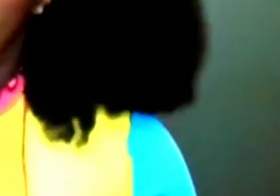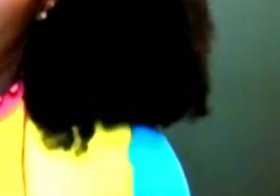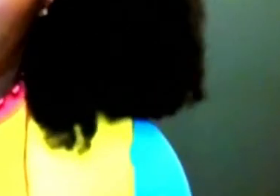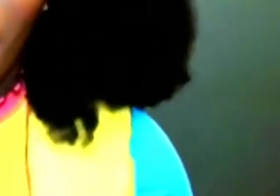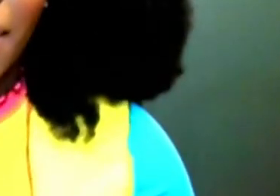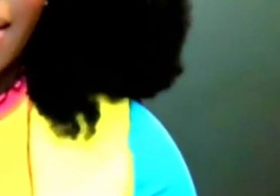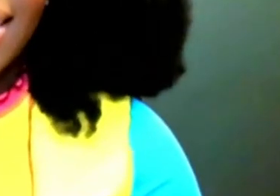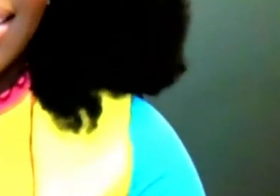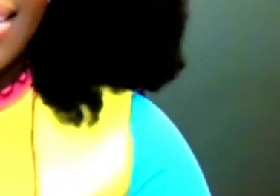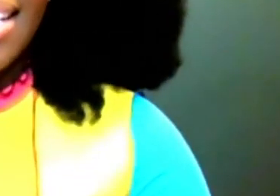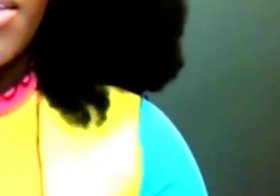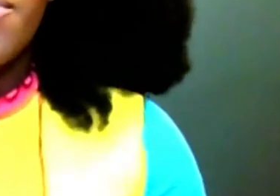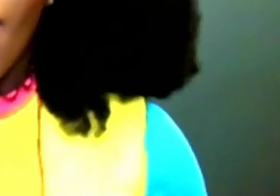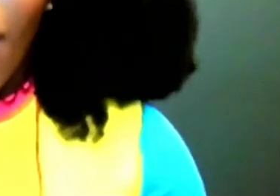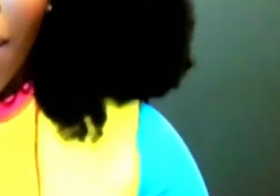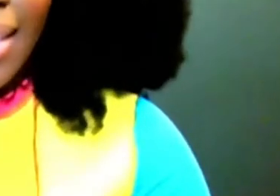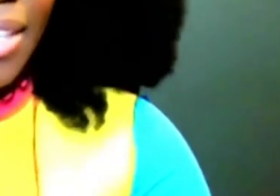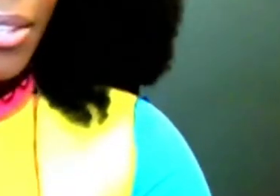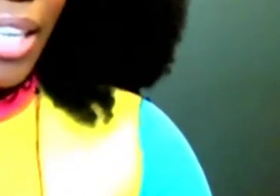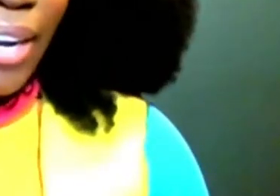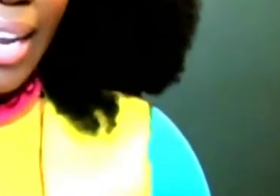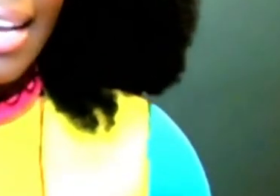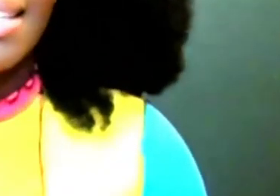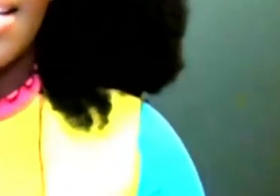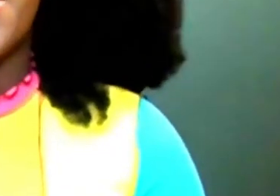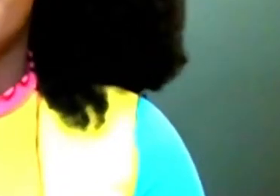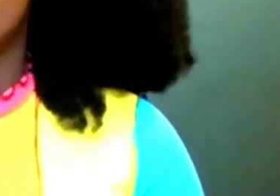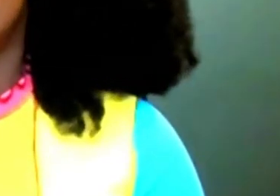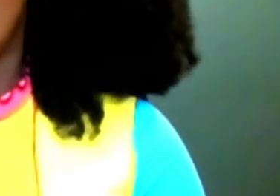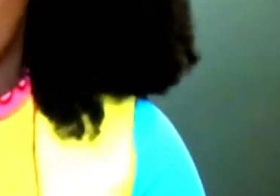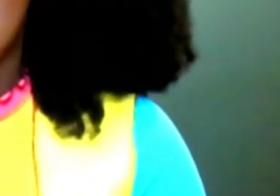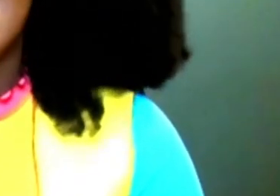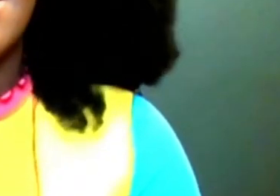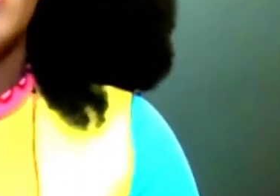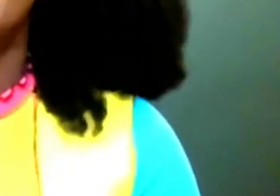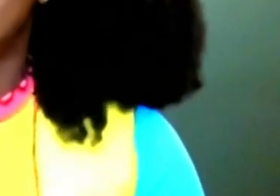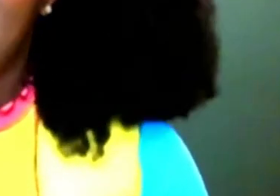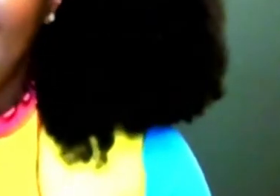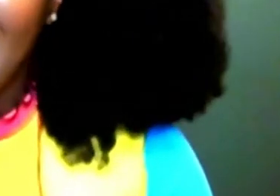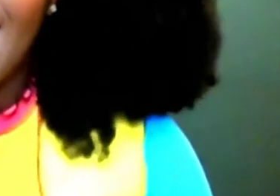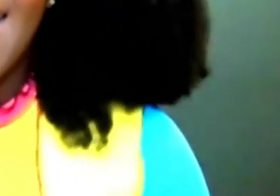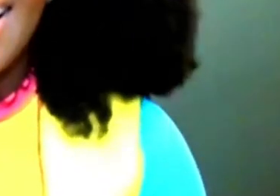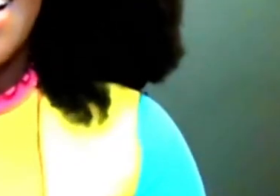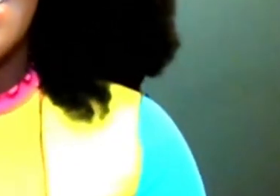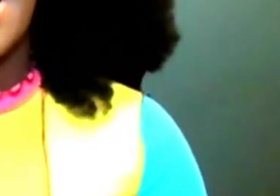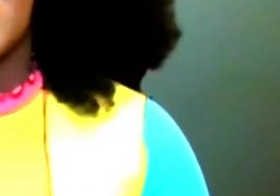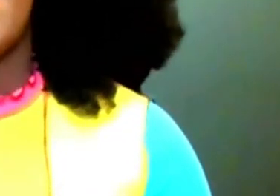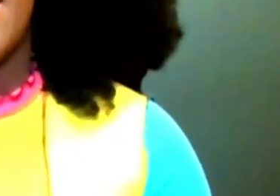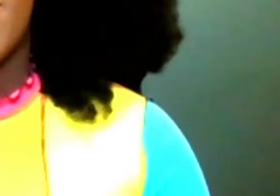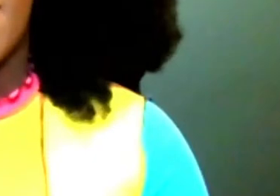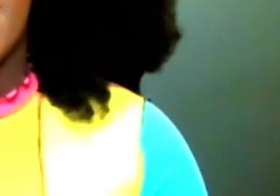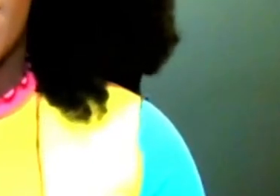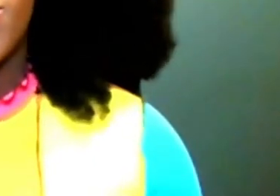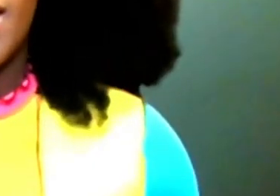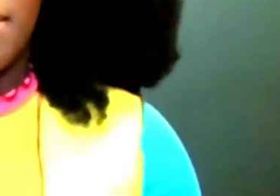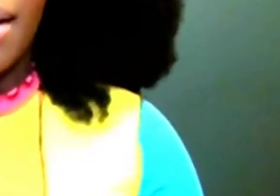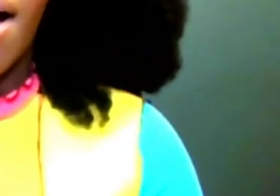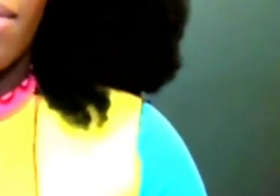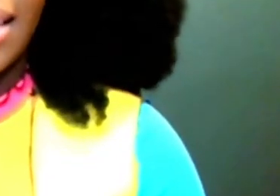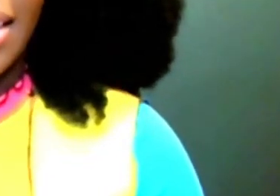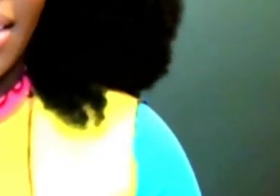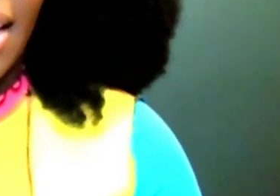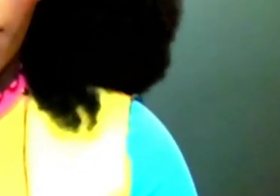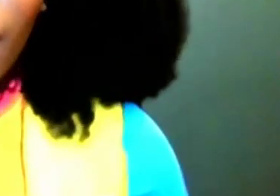School of Visual Arts. Thank you all. Thank you, Jerry. Thank you, John. Thank you, Jonathan. And thank you, Deirdre, for joining